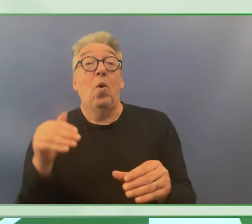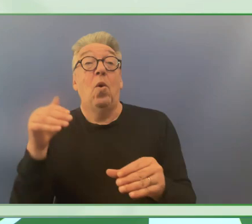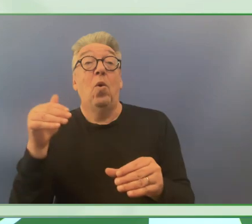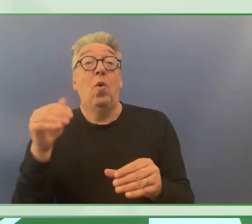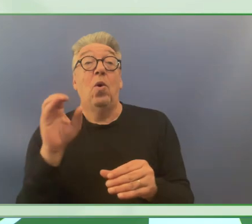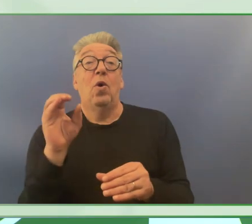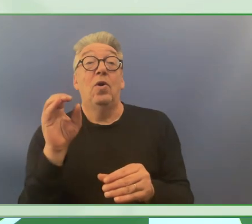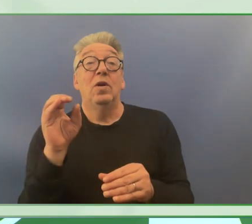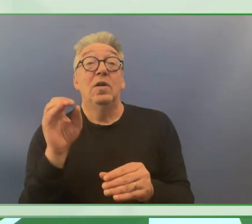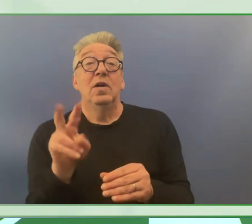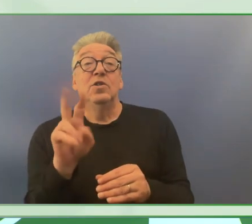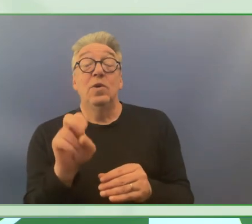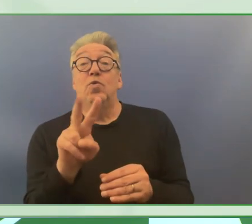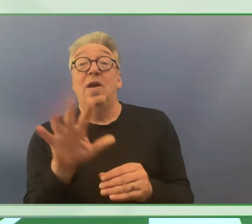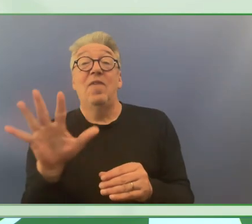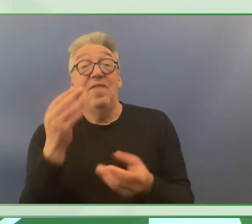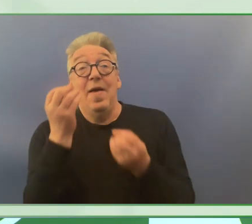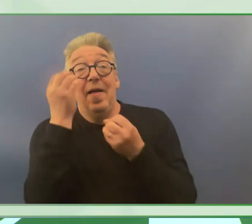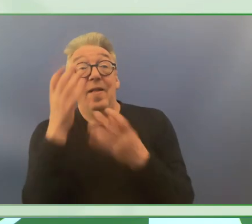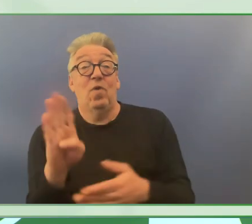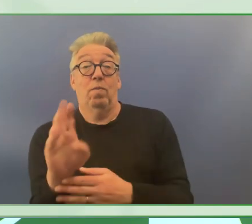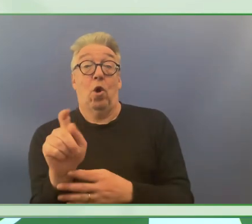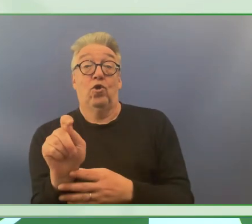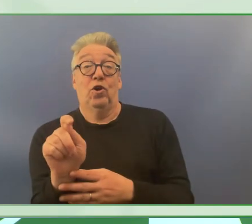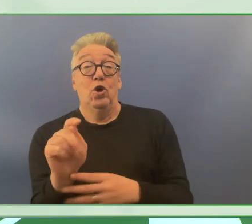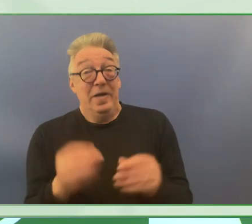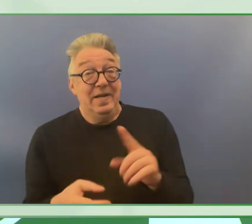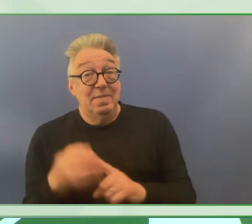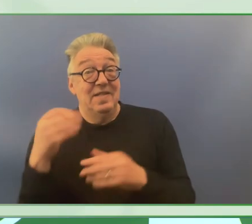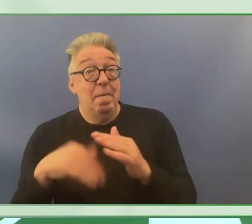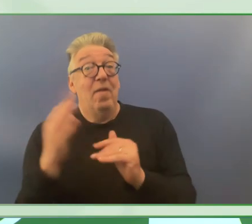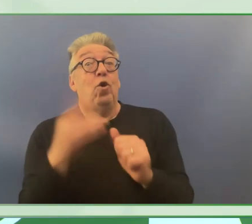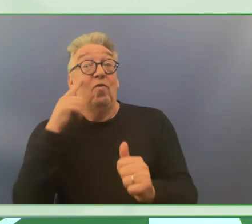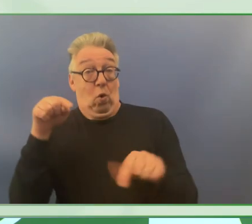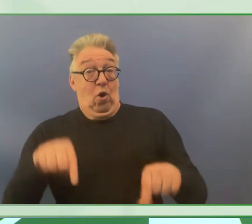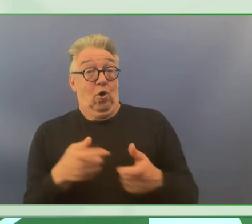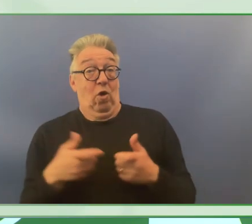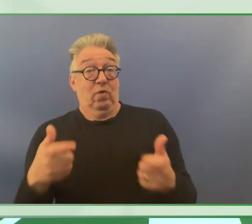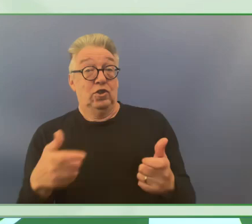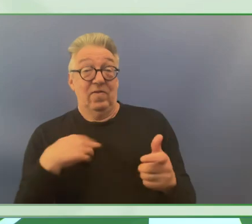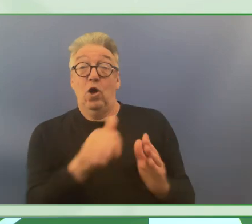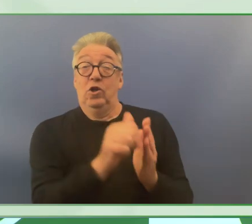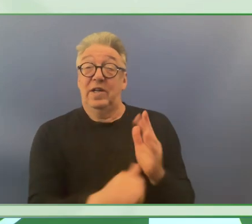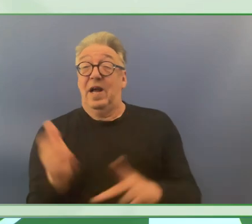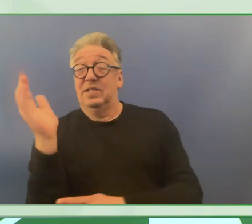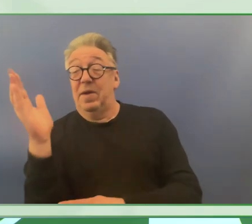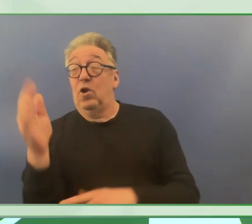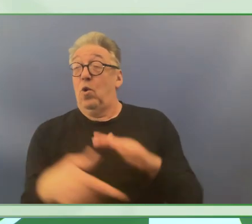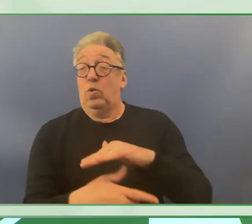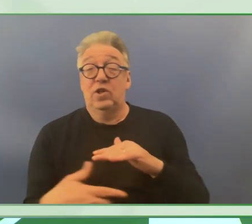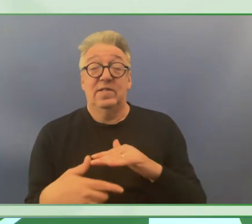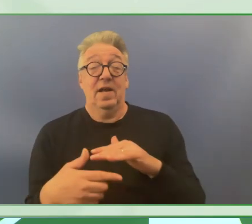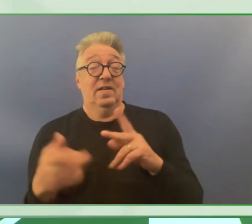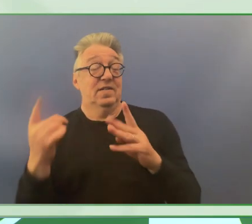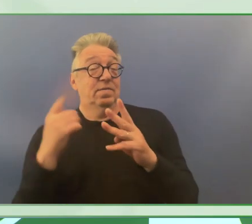helper. This was specifically built for this conference. And at the end, it provides info on agenda, speaker, logistics, or also